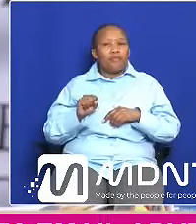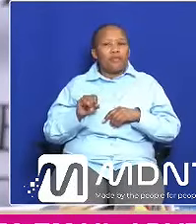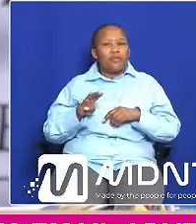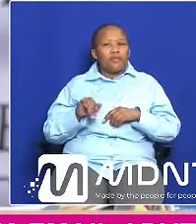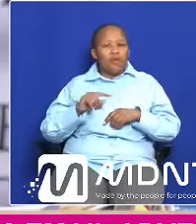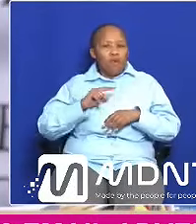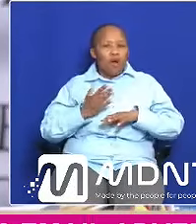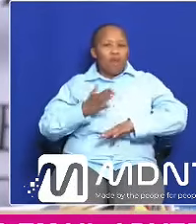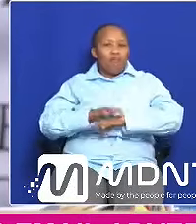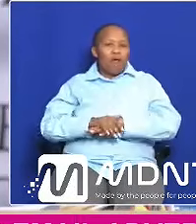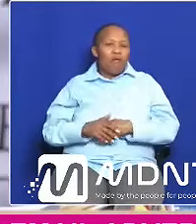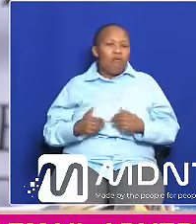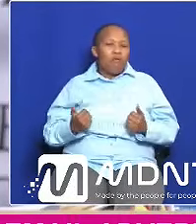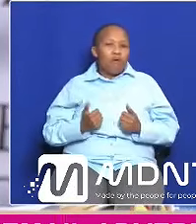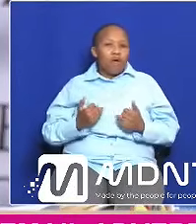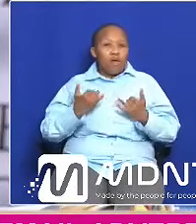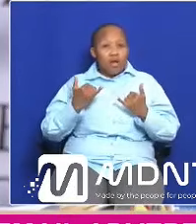your lack of recollection.